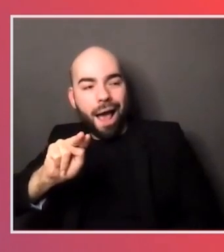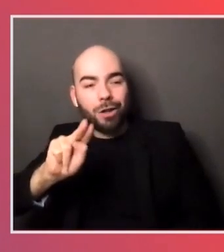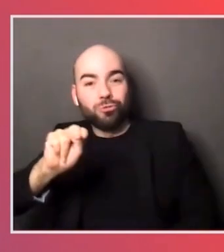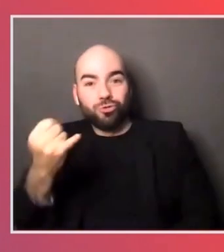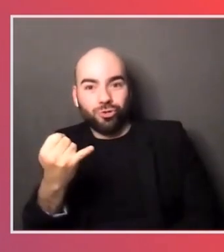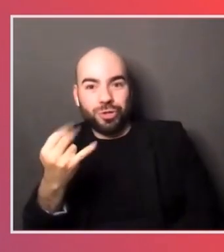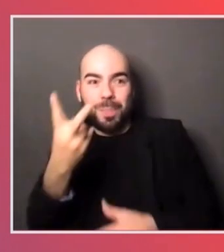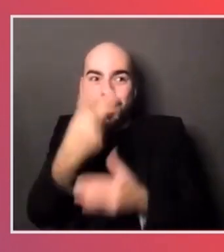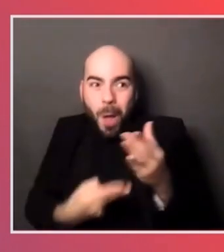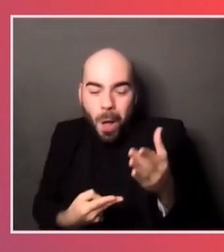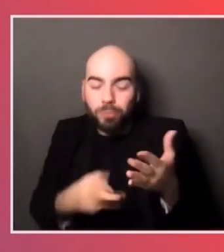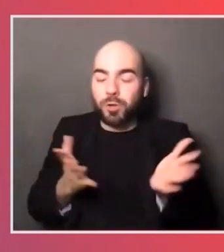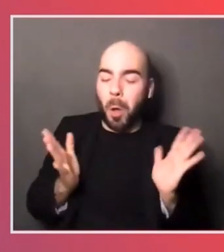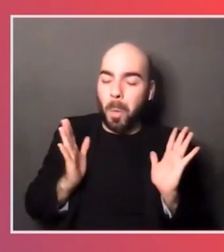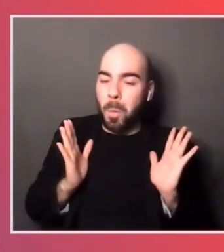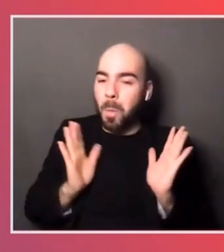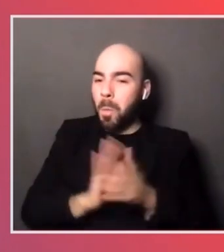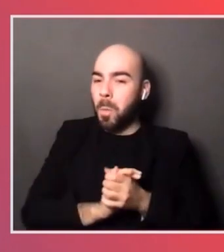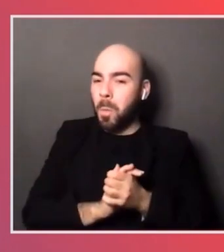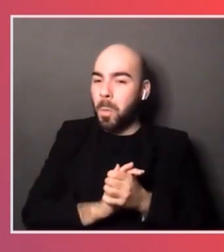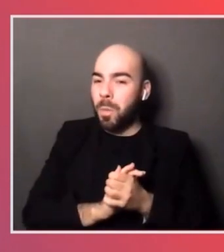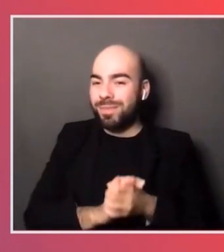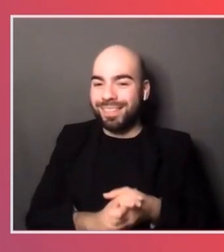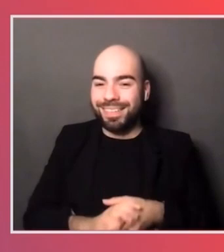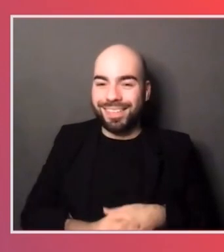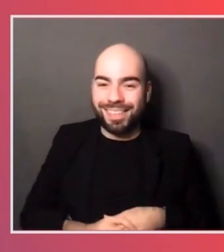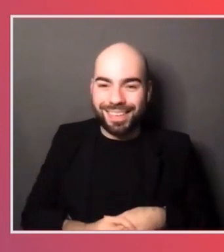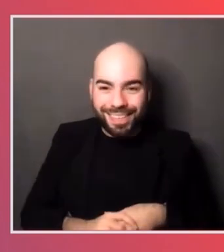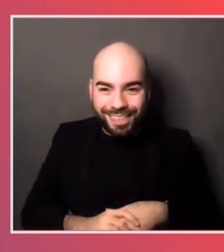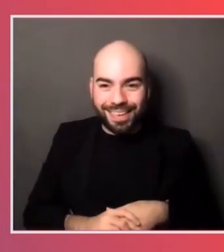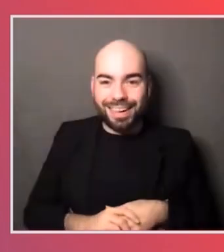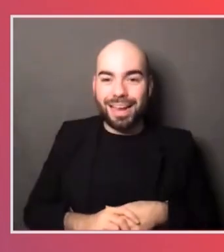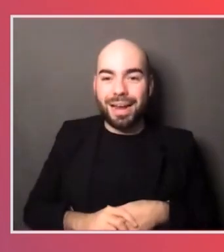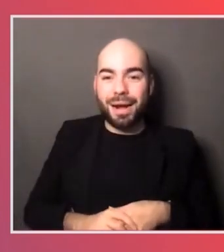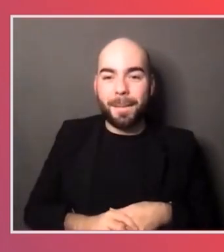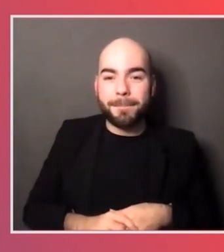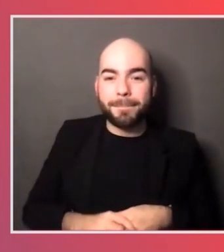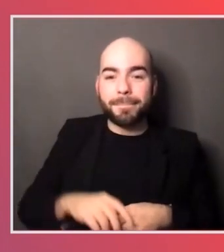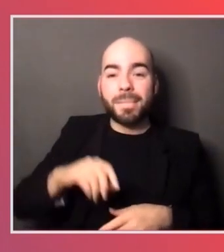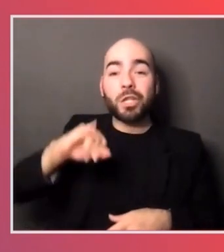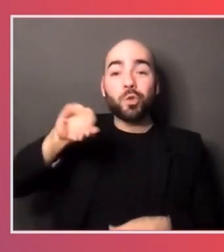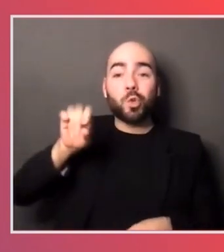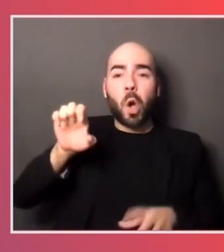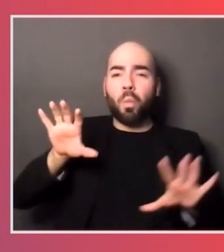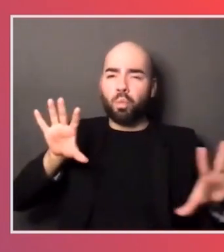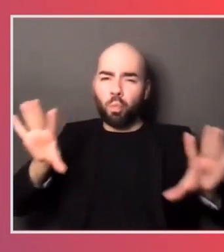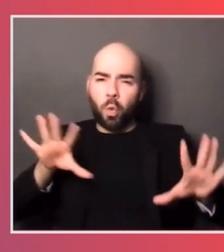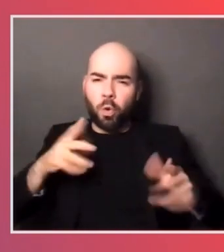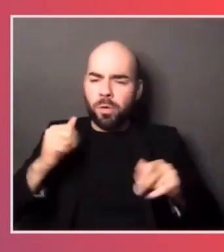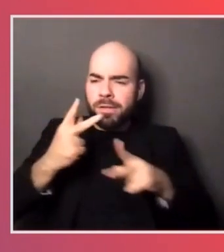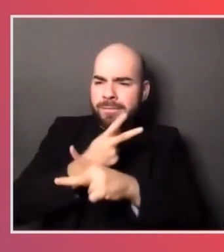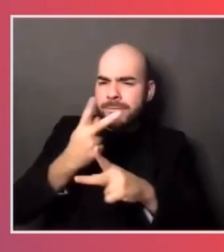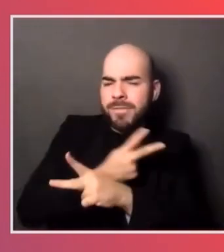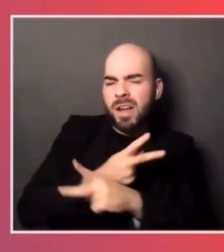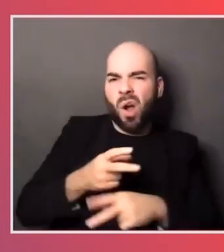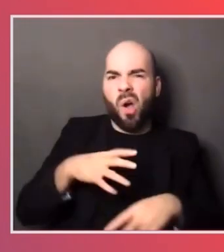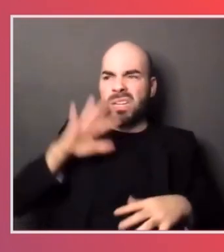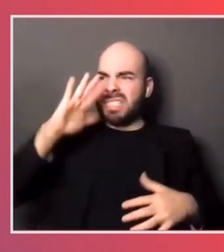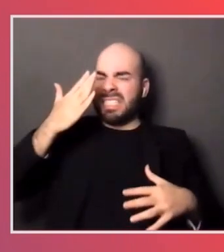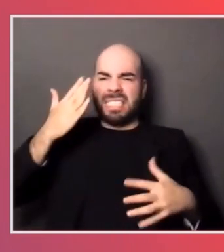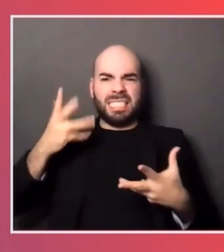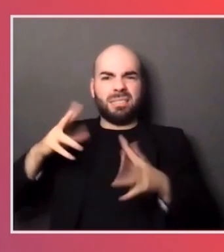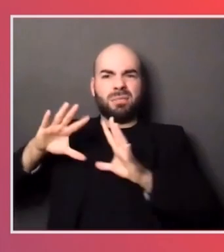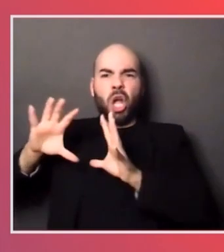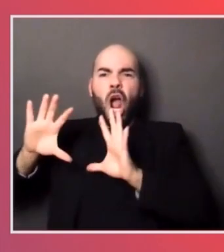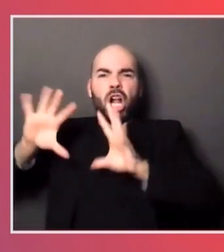I think we can even out the sides here, maybe unweight them a little bit. And I think there's a